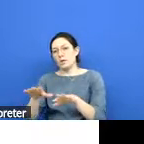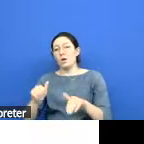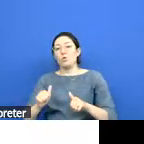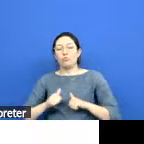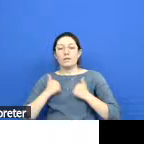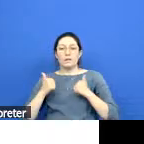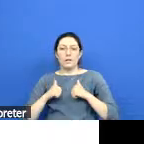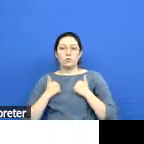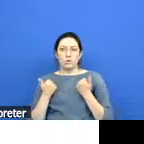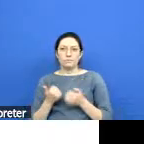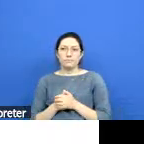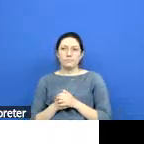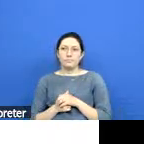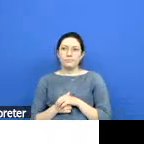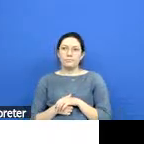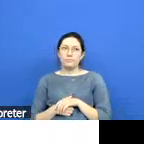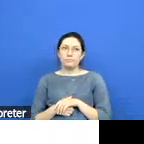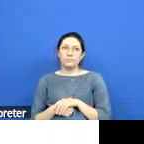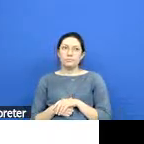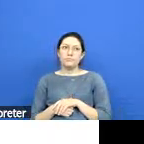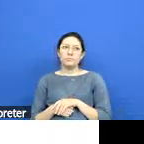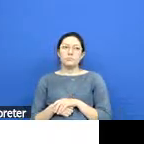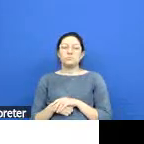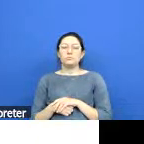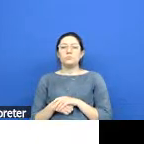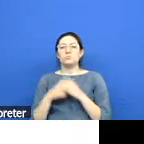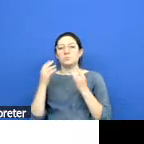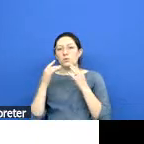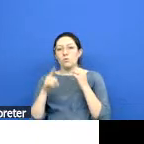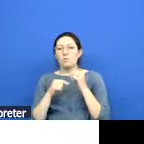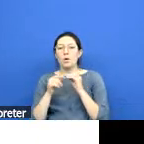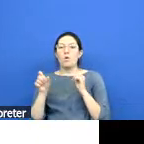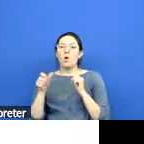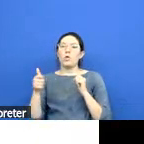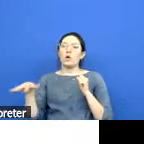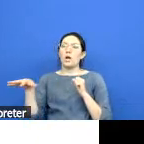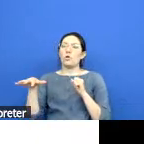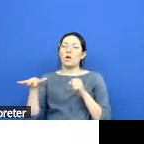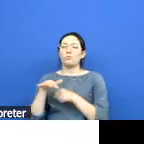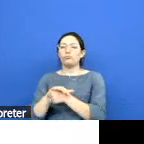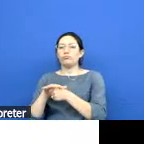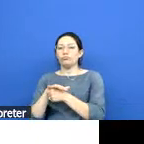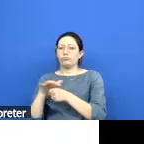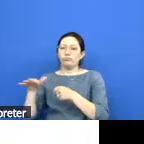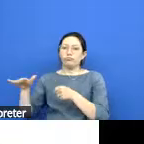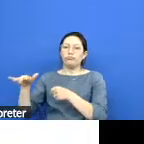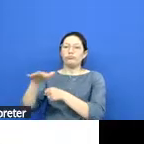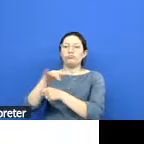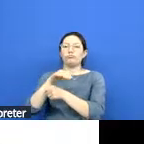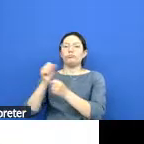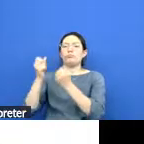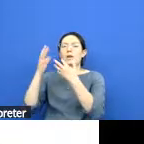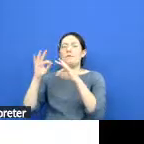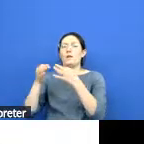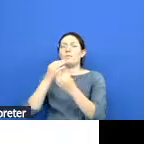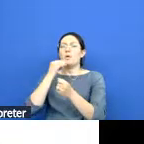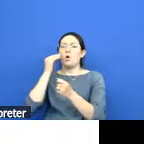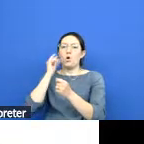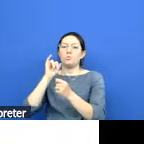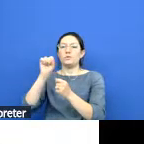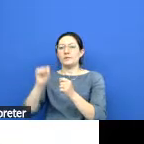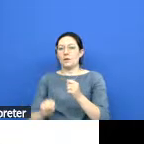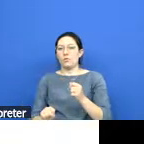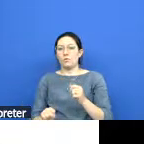residential, given the surrounding area has a lot of single family homes to the south, to the west, and also